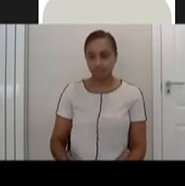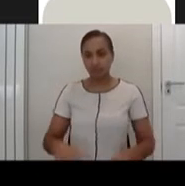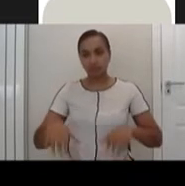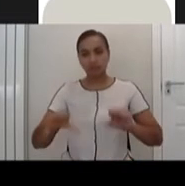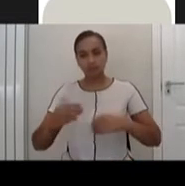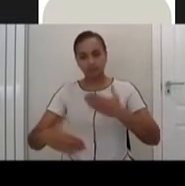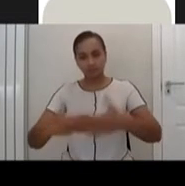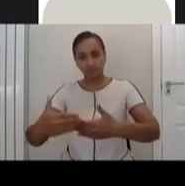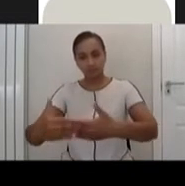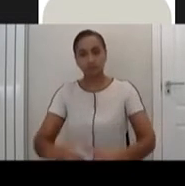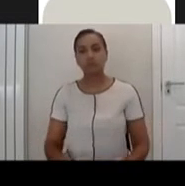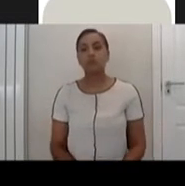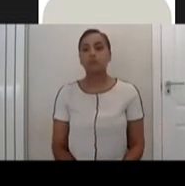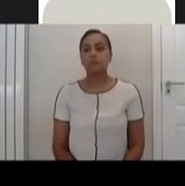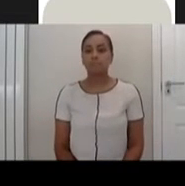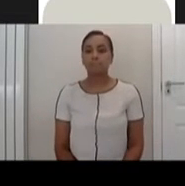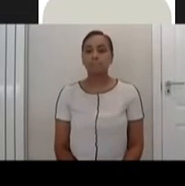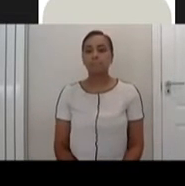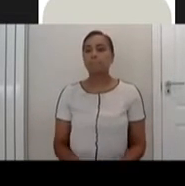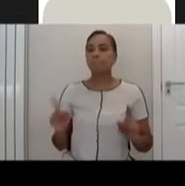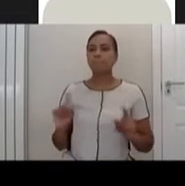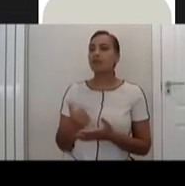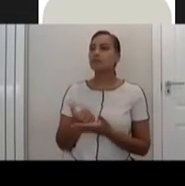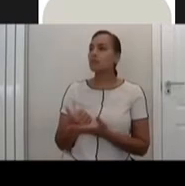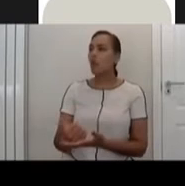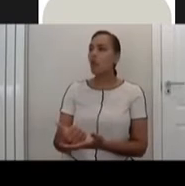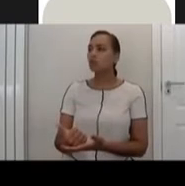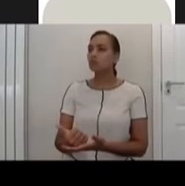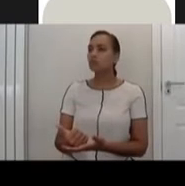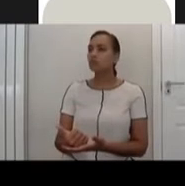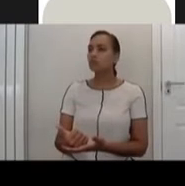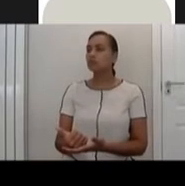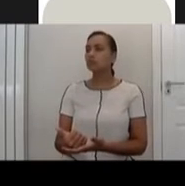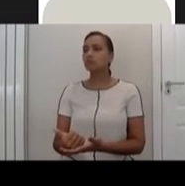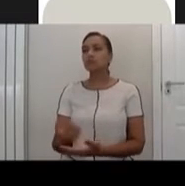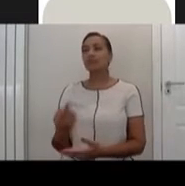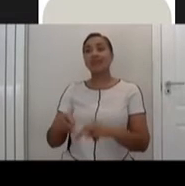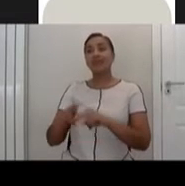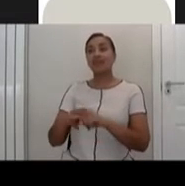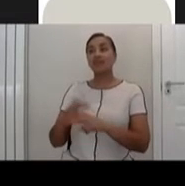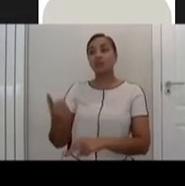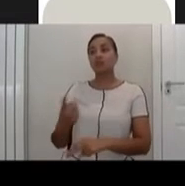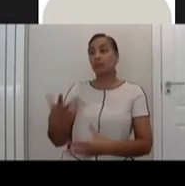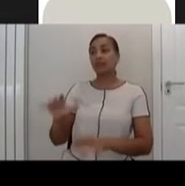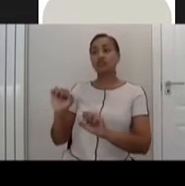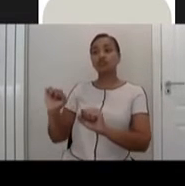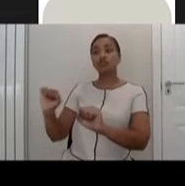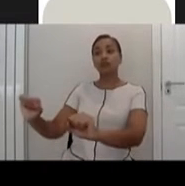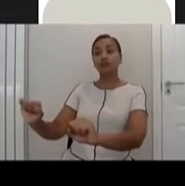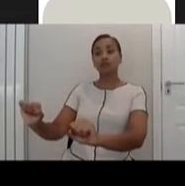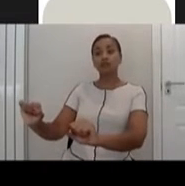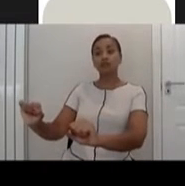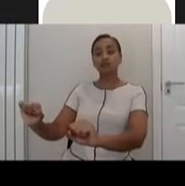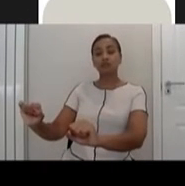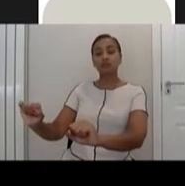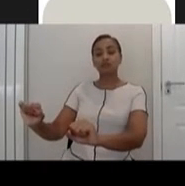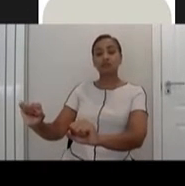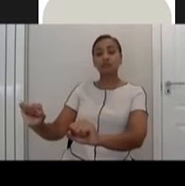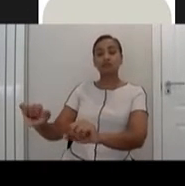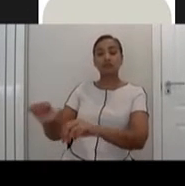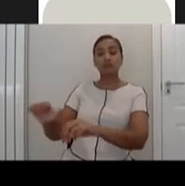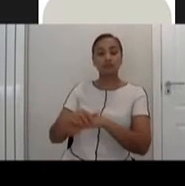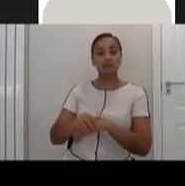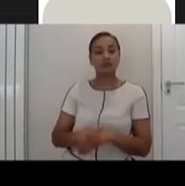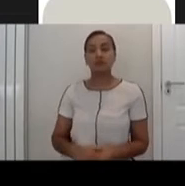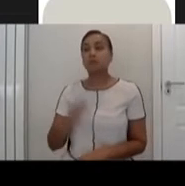take them one at a time. What support is being given to those who have been shielding and suddenly it's ending or pausing on the